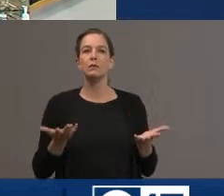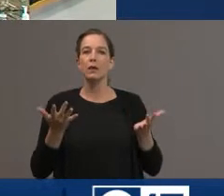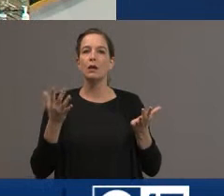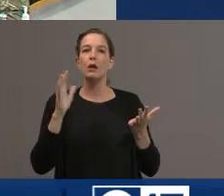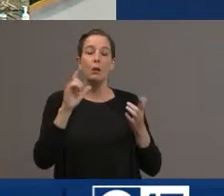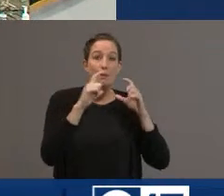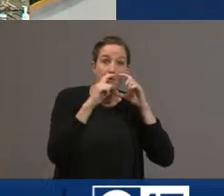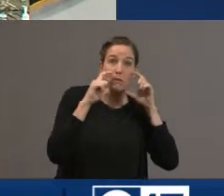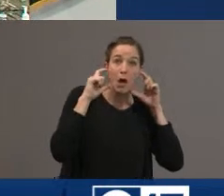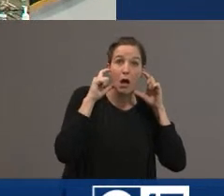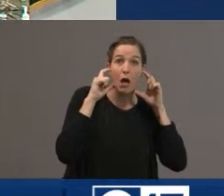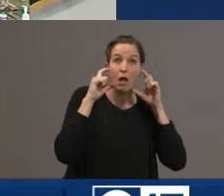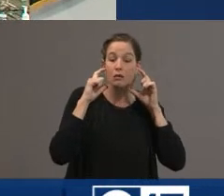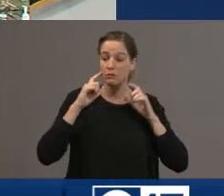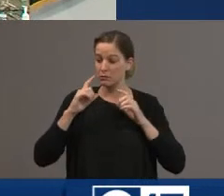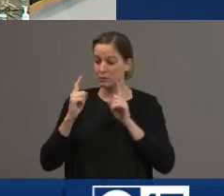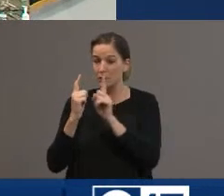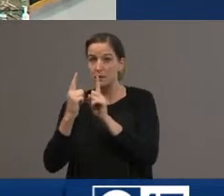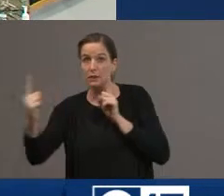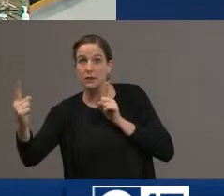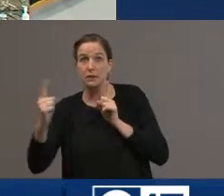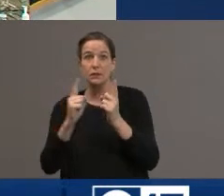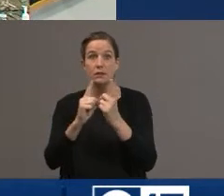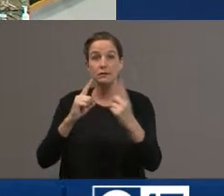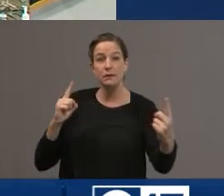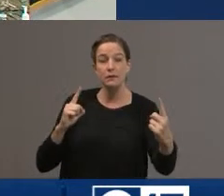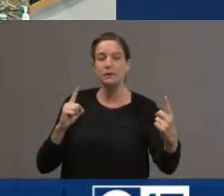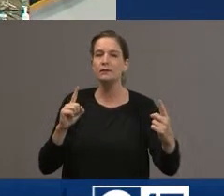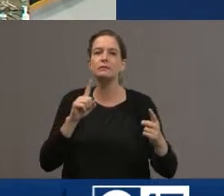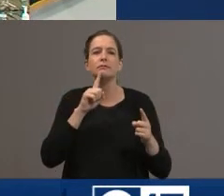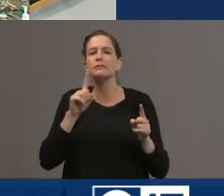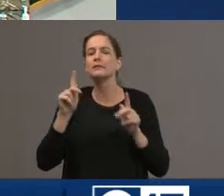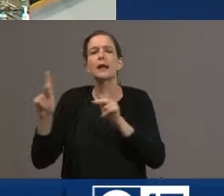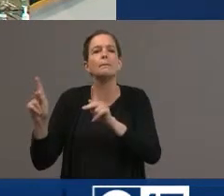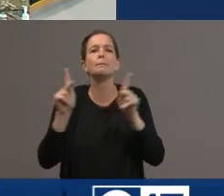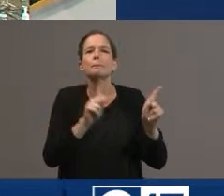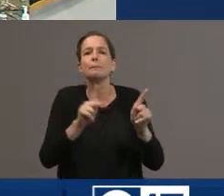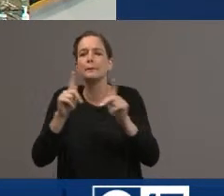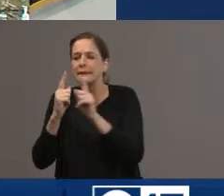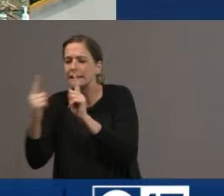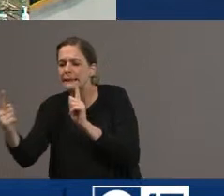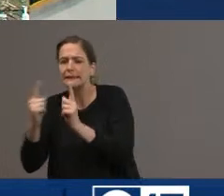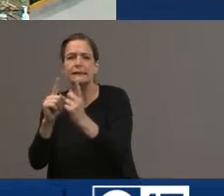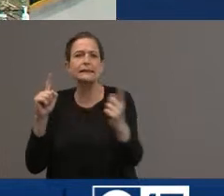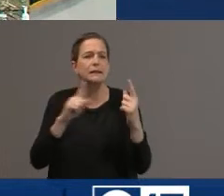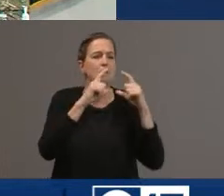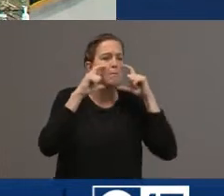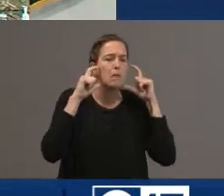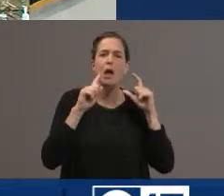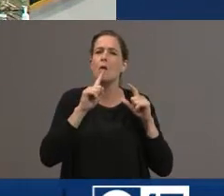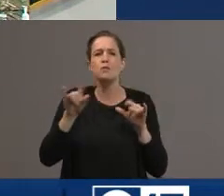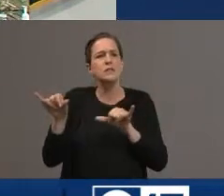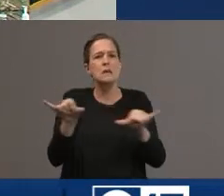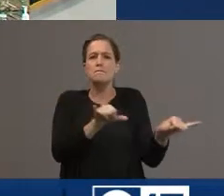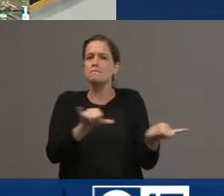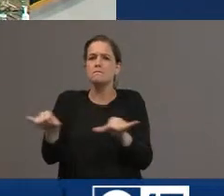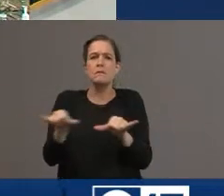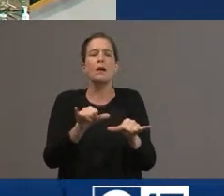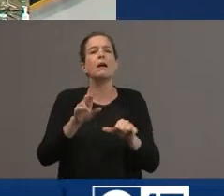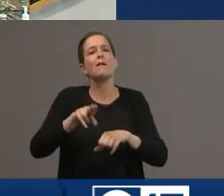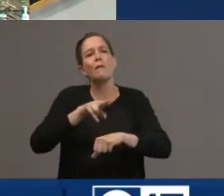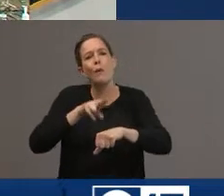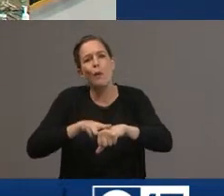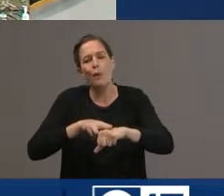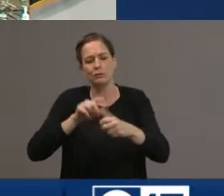that social distance, physical distancing is the same thing. And then, of course, washing your hands and staying